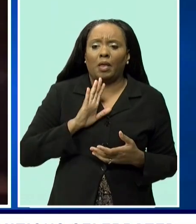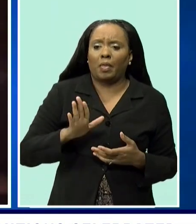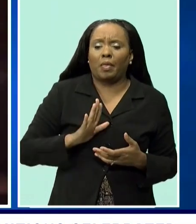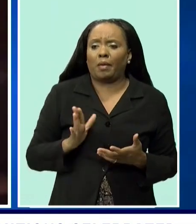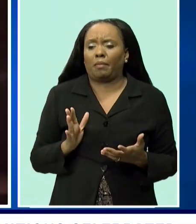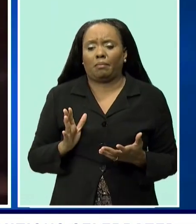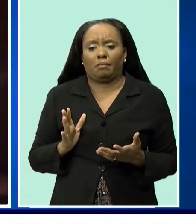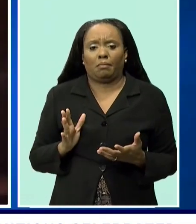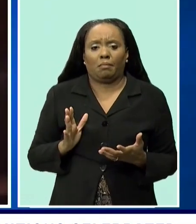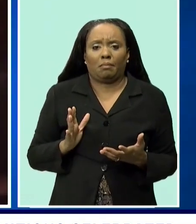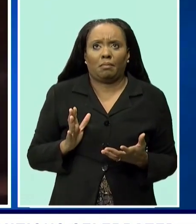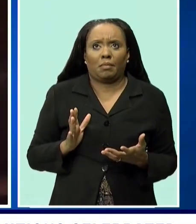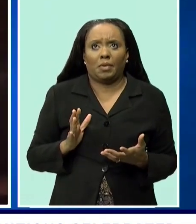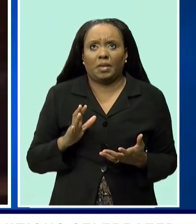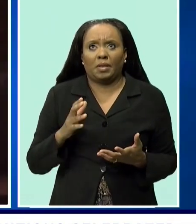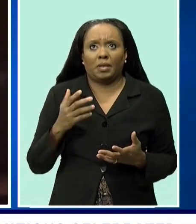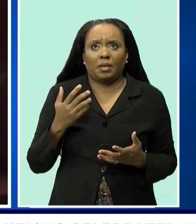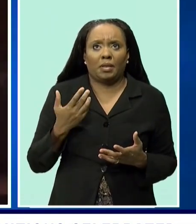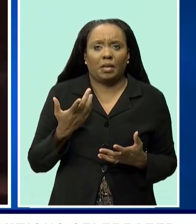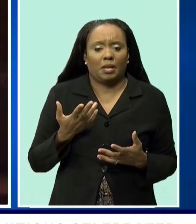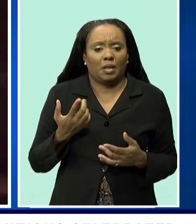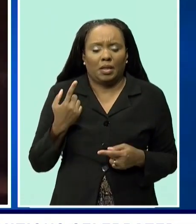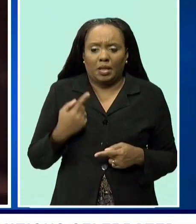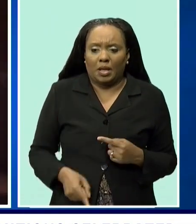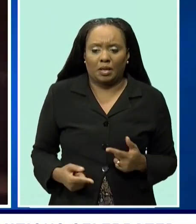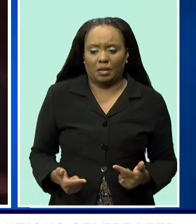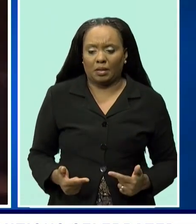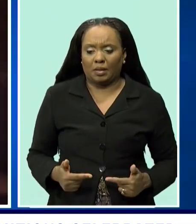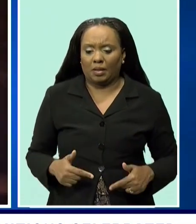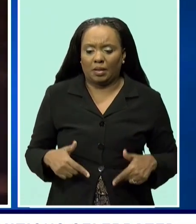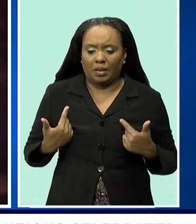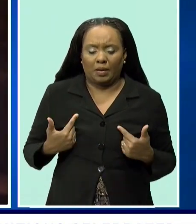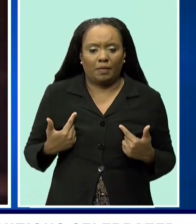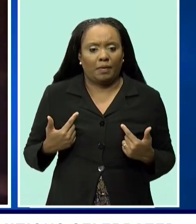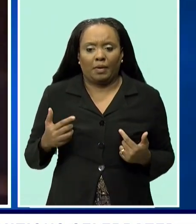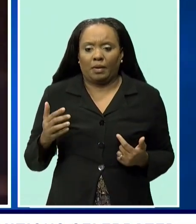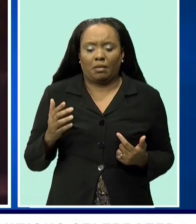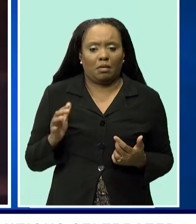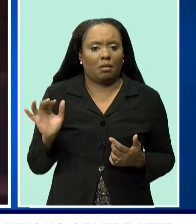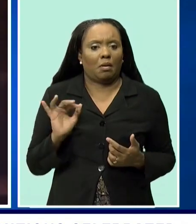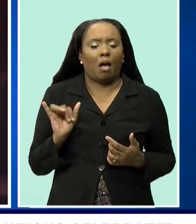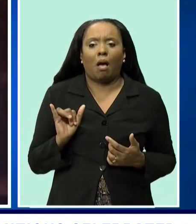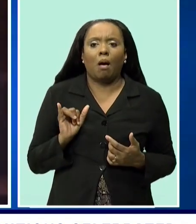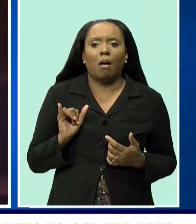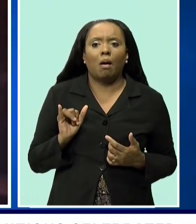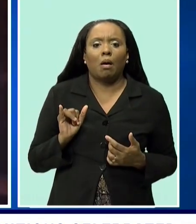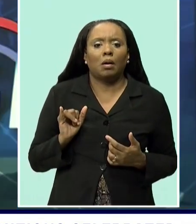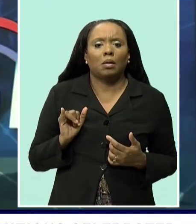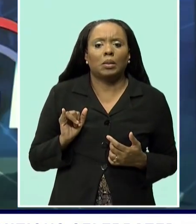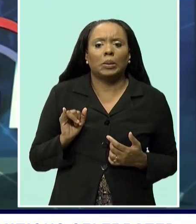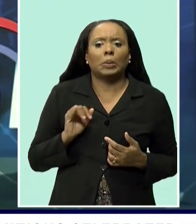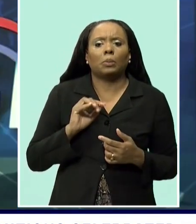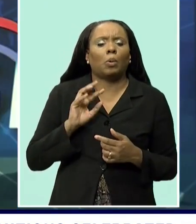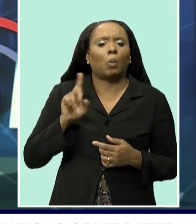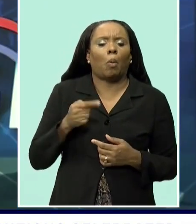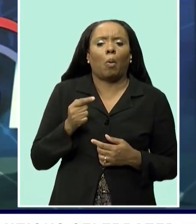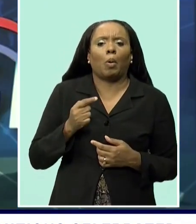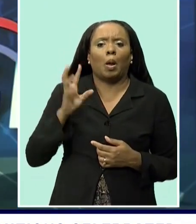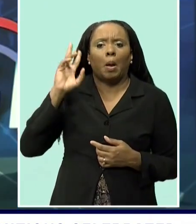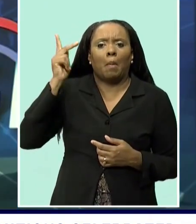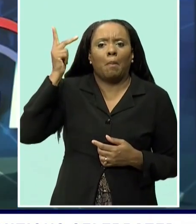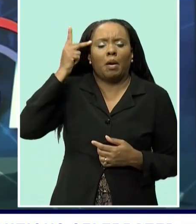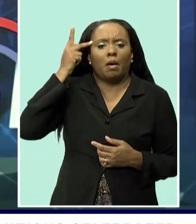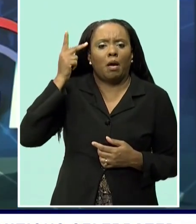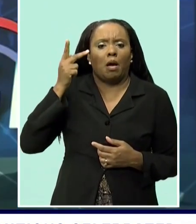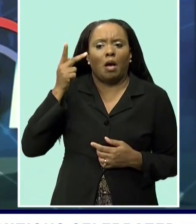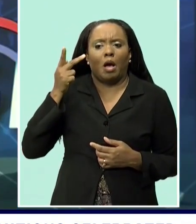because they could not easily live within the confines of political institutions. Prime Minister of